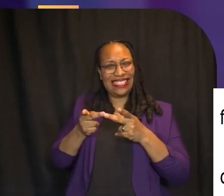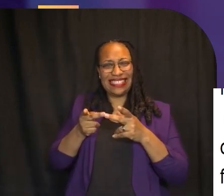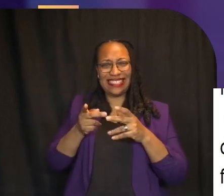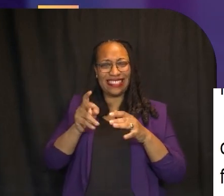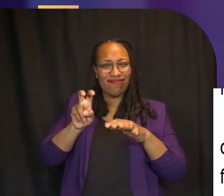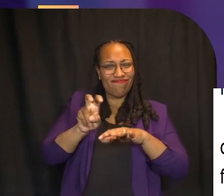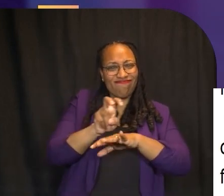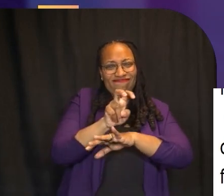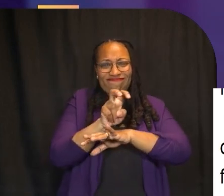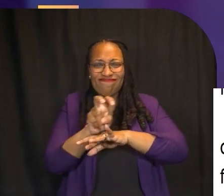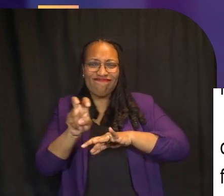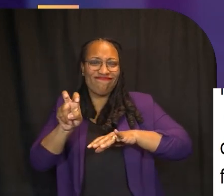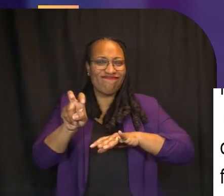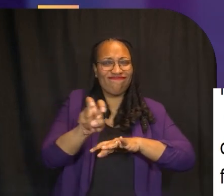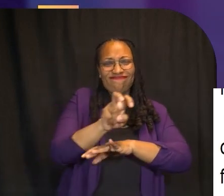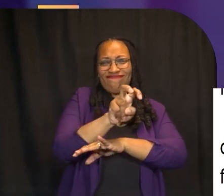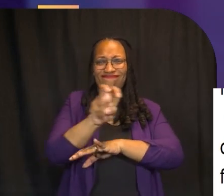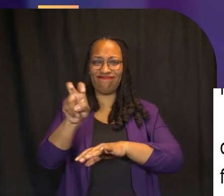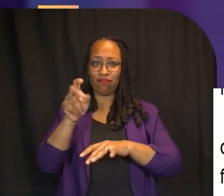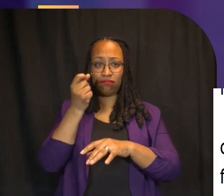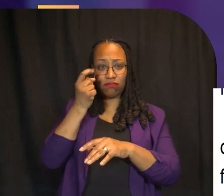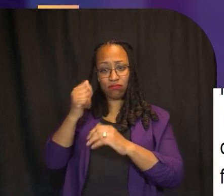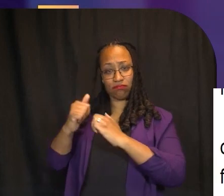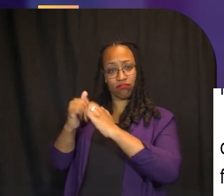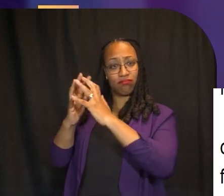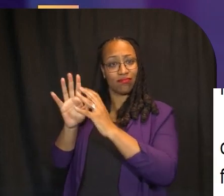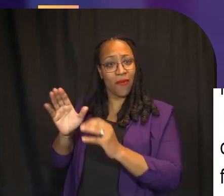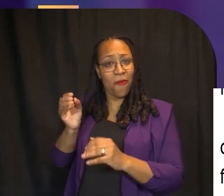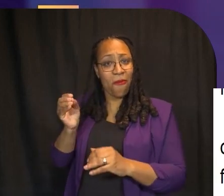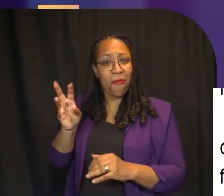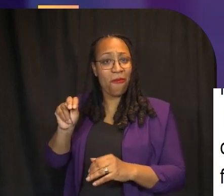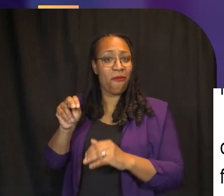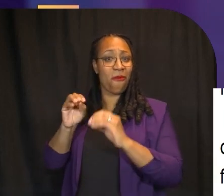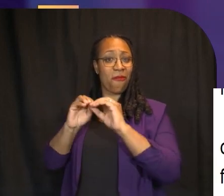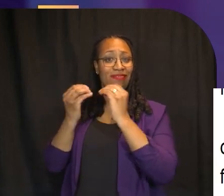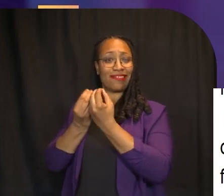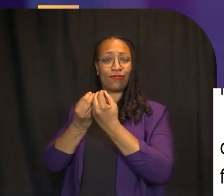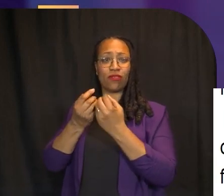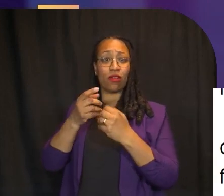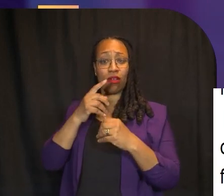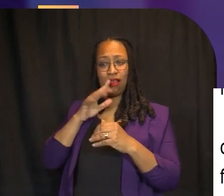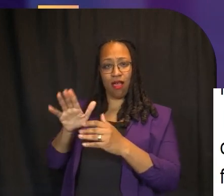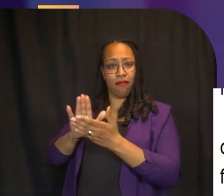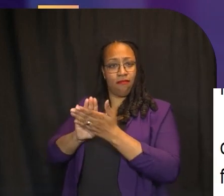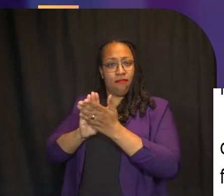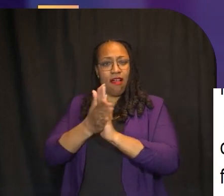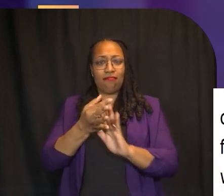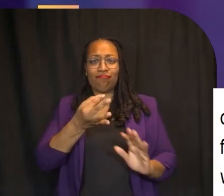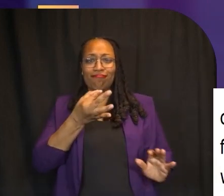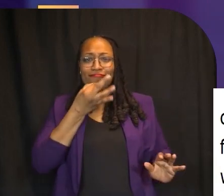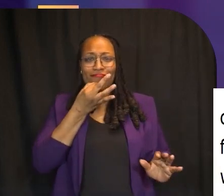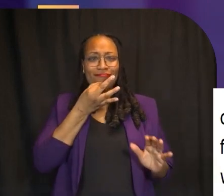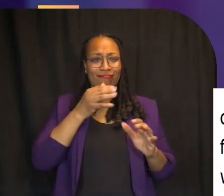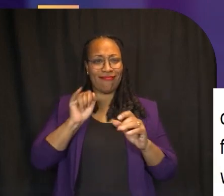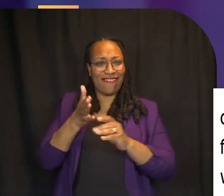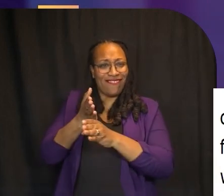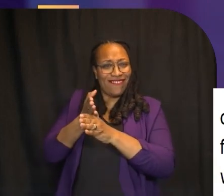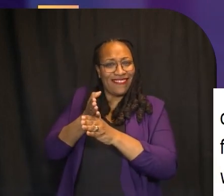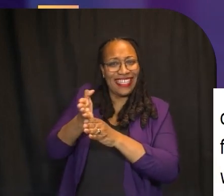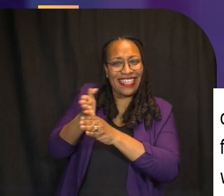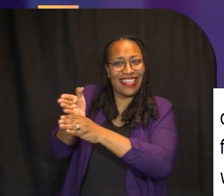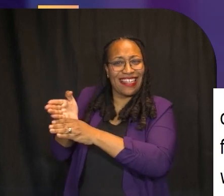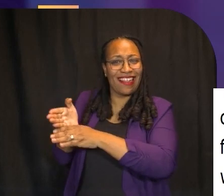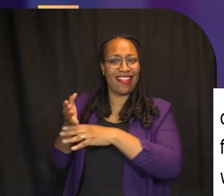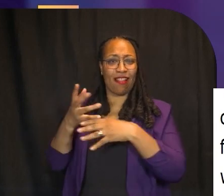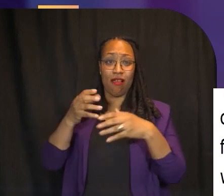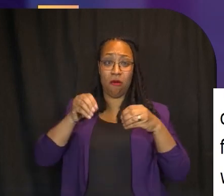for others with disabilities, and continue to push our movement forward through their work and dedication. These long-term outcomes